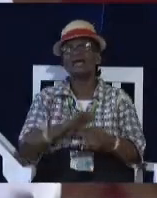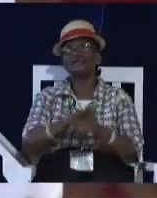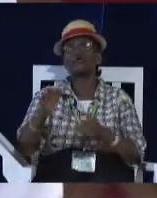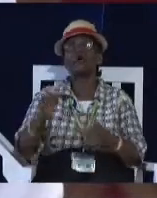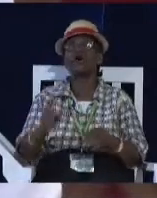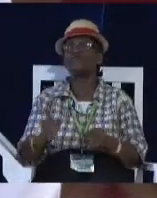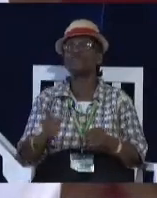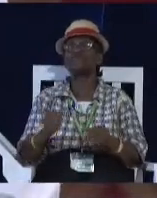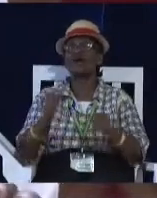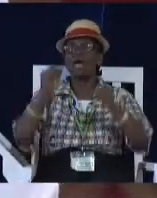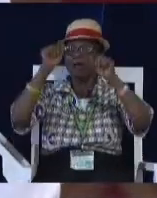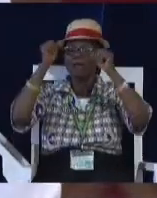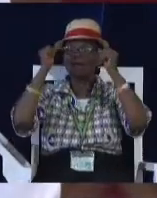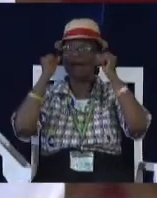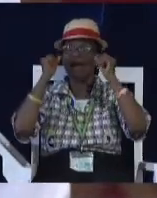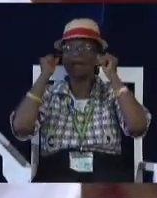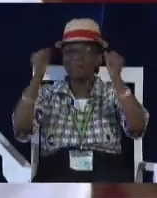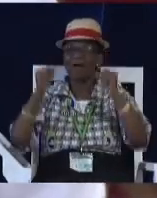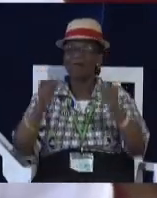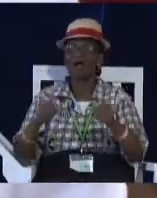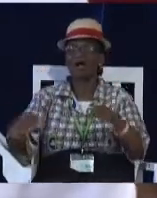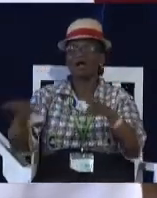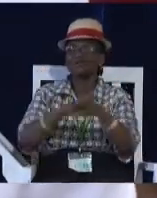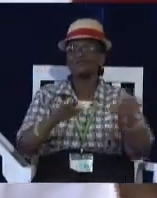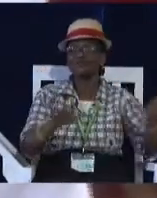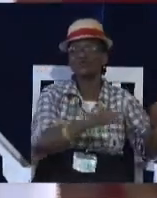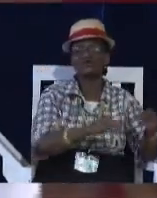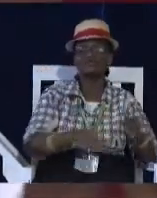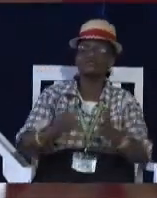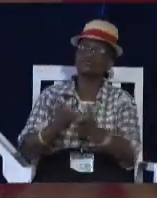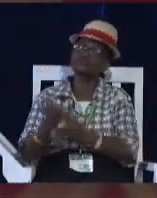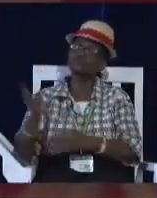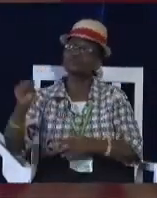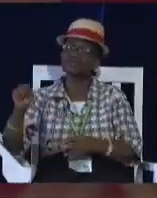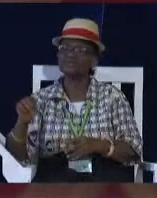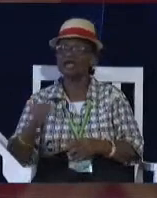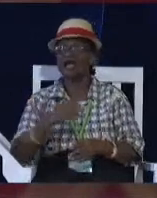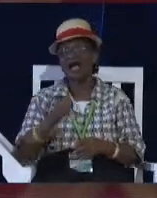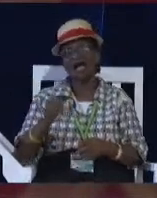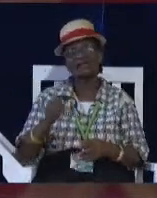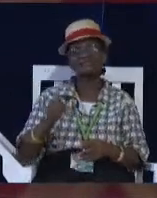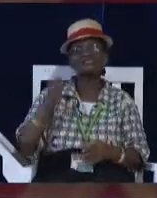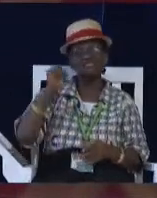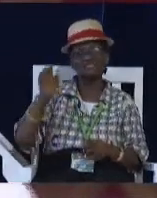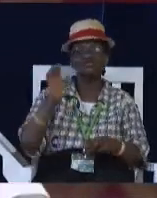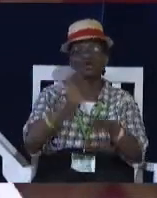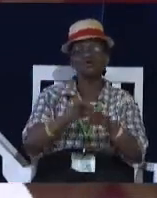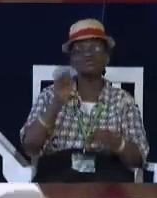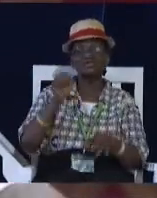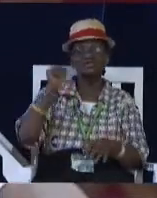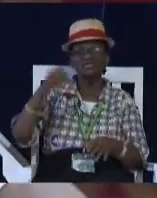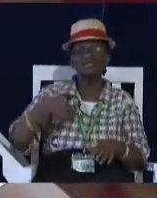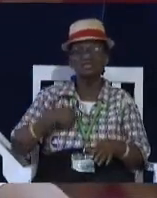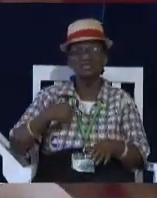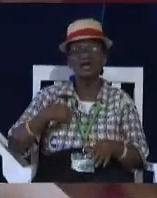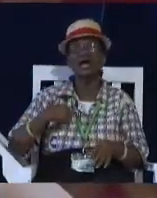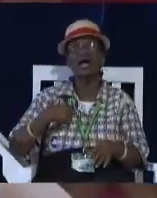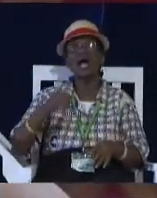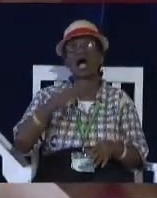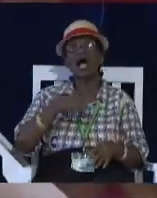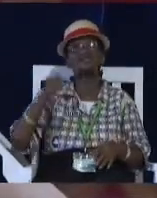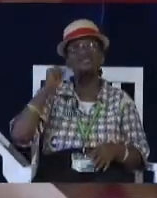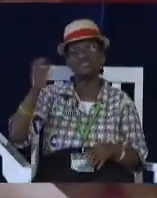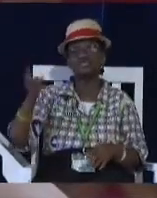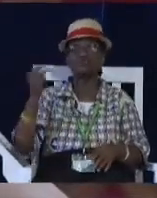And she struggled through, touched the hem of his garment, and she was healed. The Bible said, Jesus now said, how